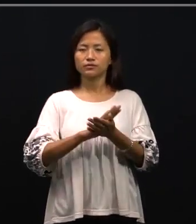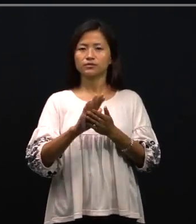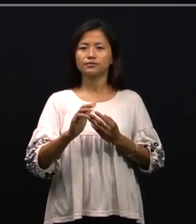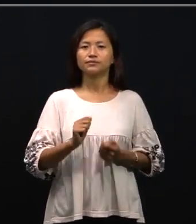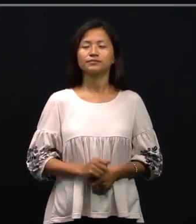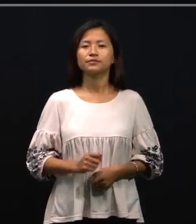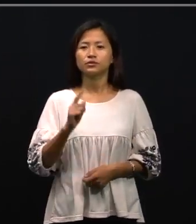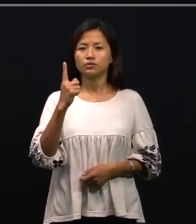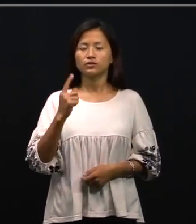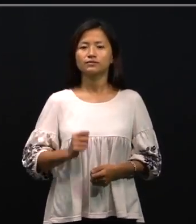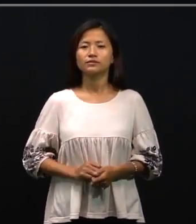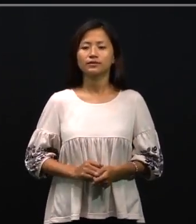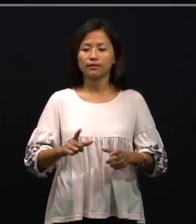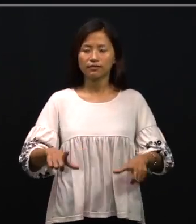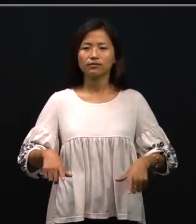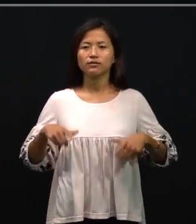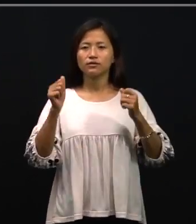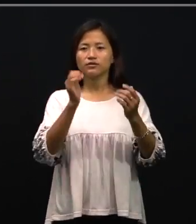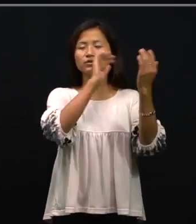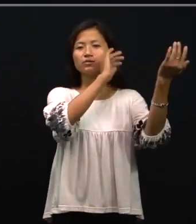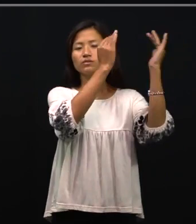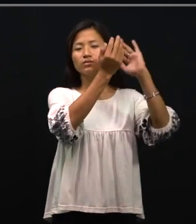is the living world.